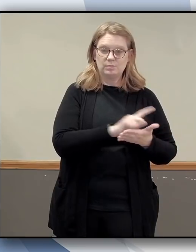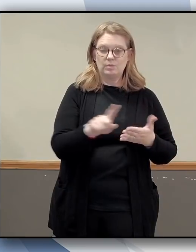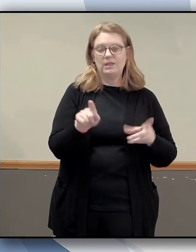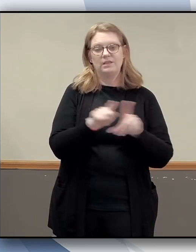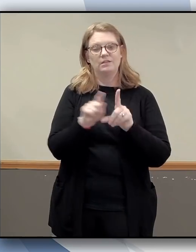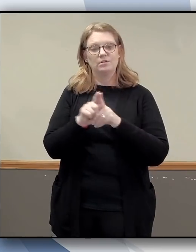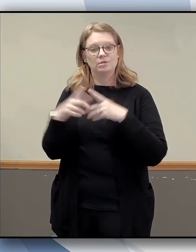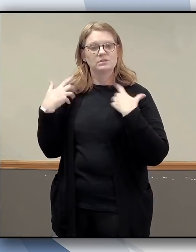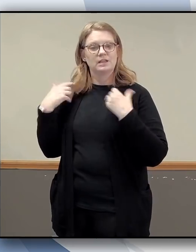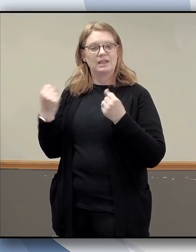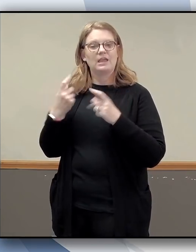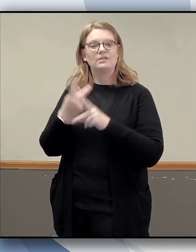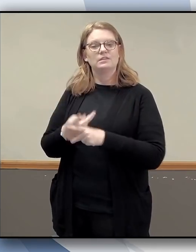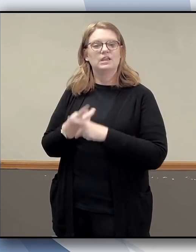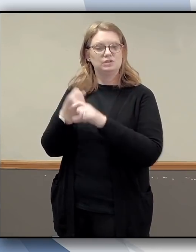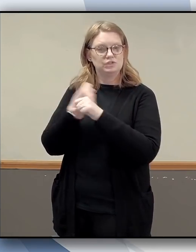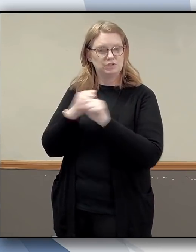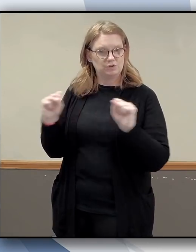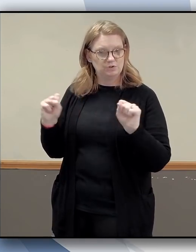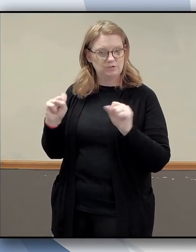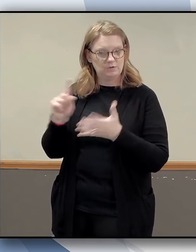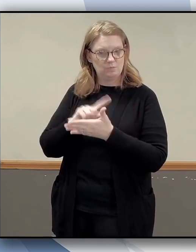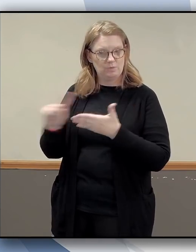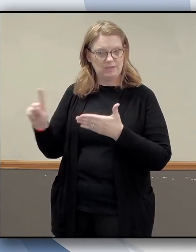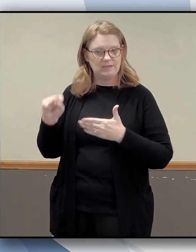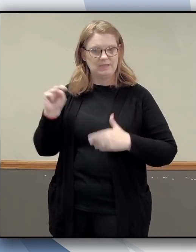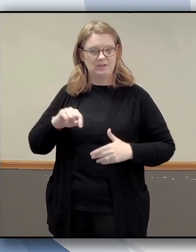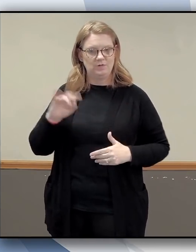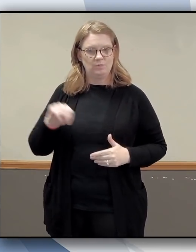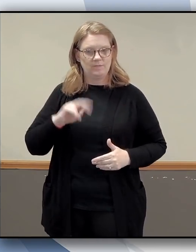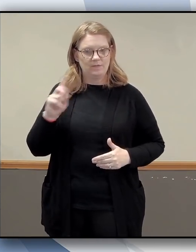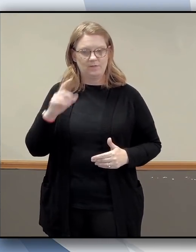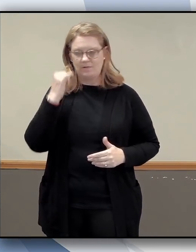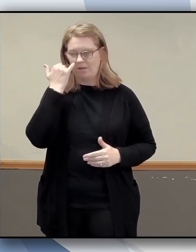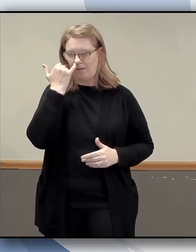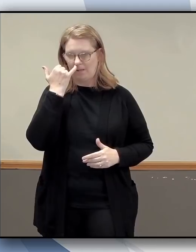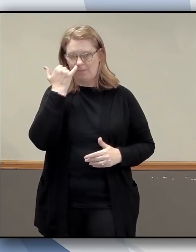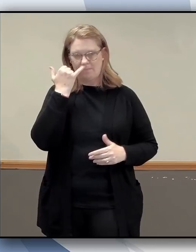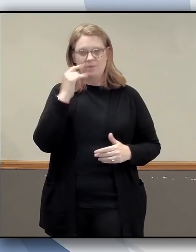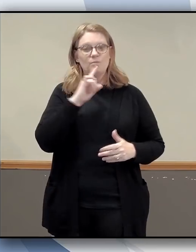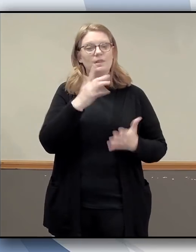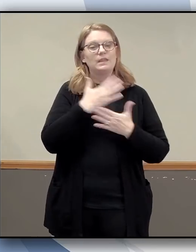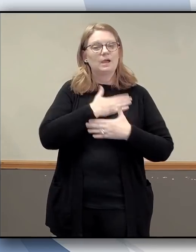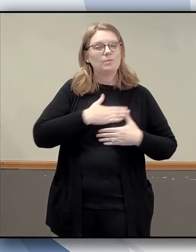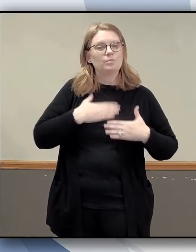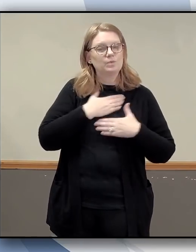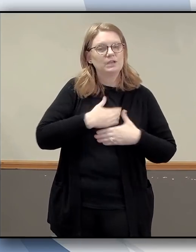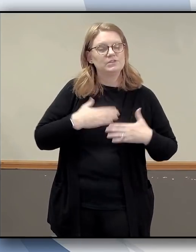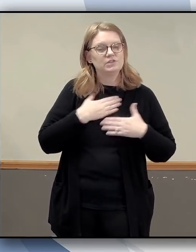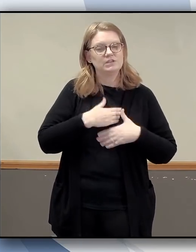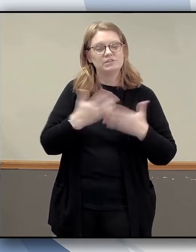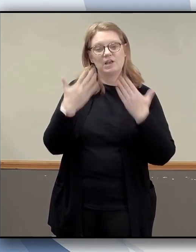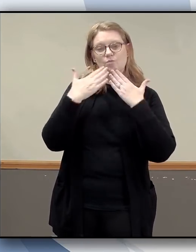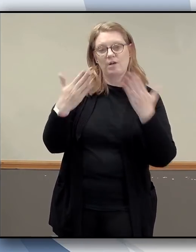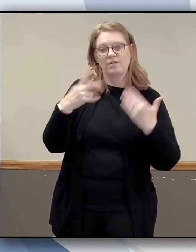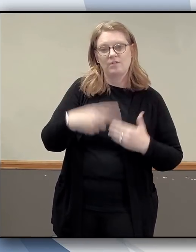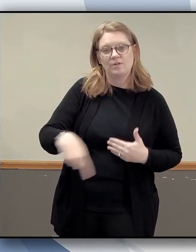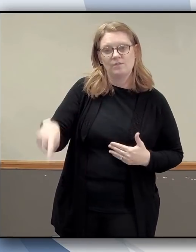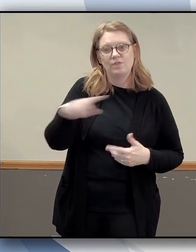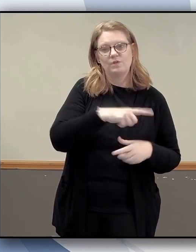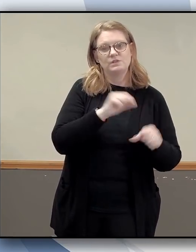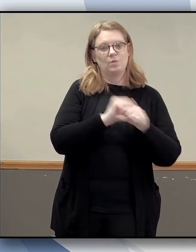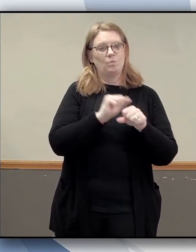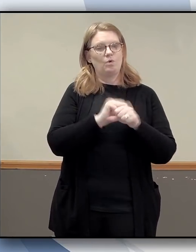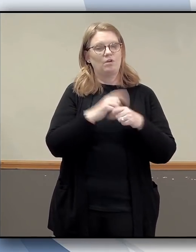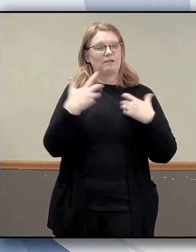Healthcare Security and Safety Week in North Dakota. And this week we share our appreciation, our gratitude with those who serve on the front lines of the